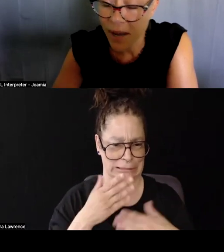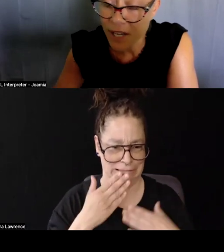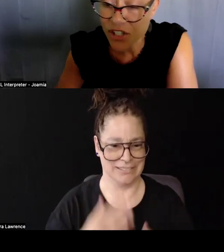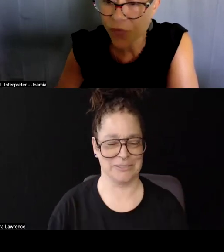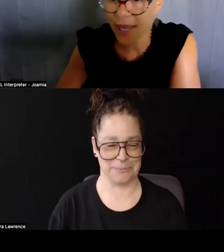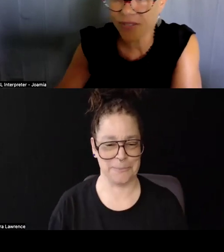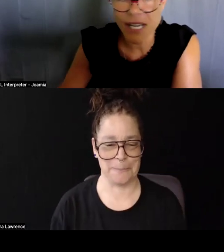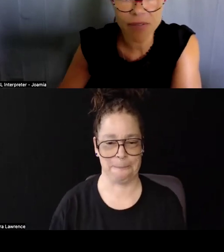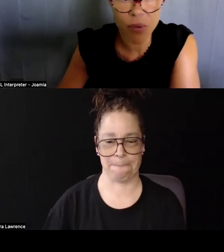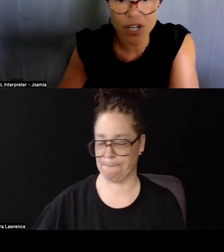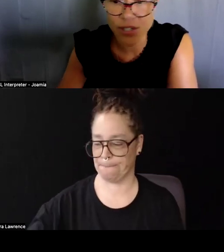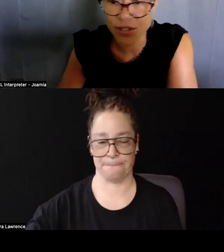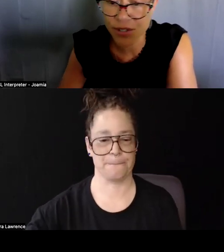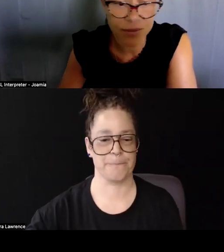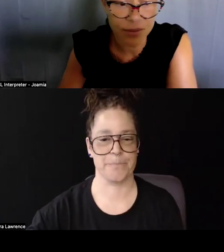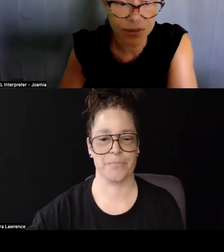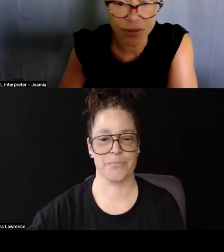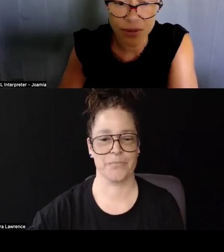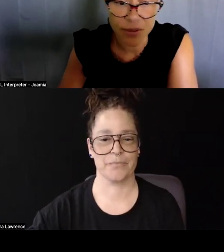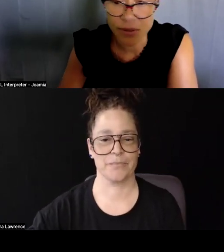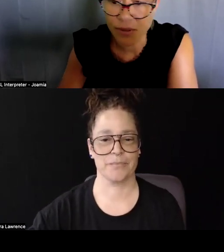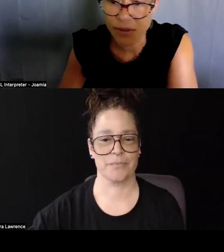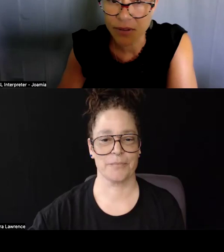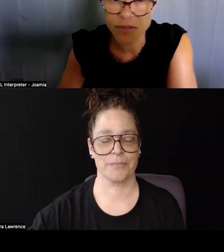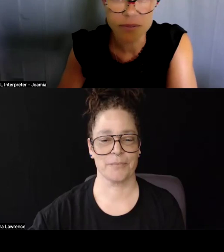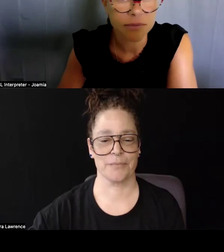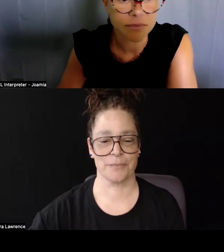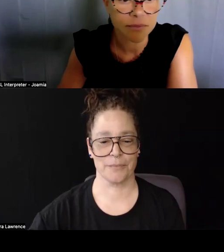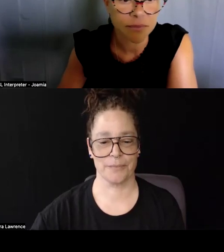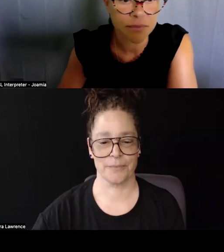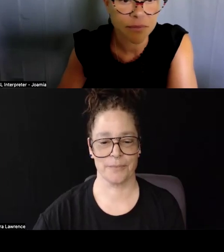So I'm not sure if we have time for questions.